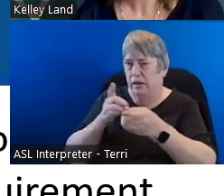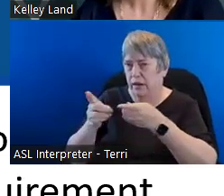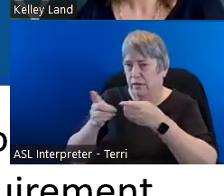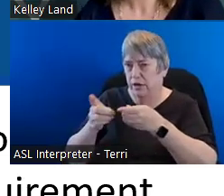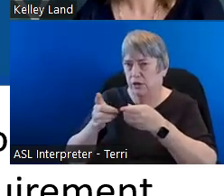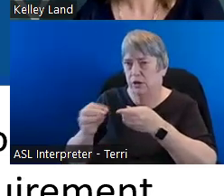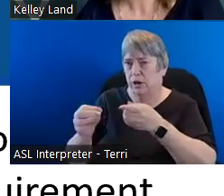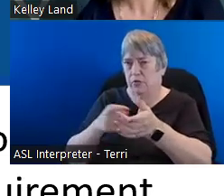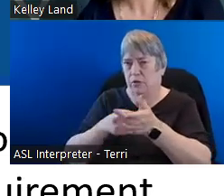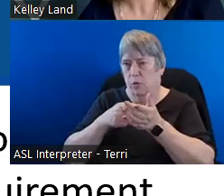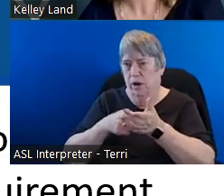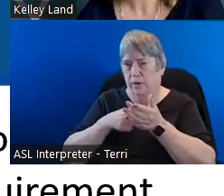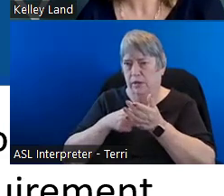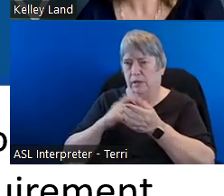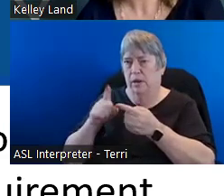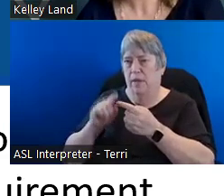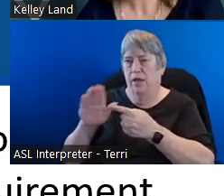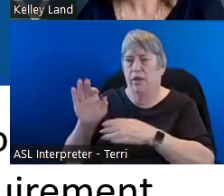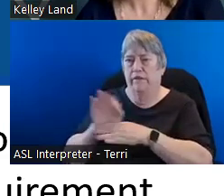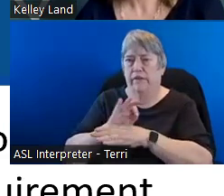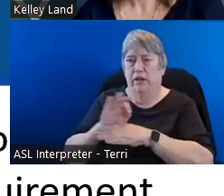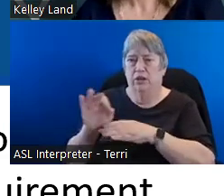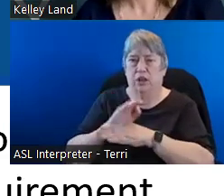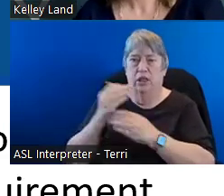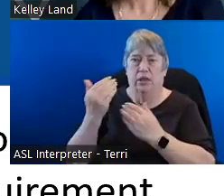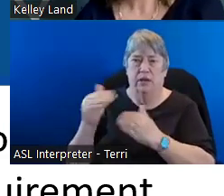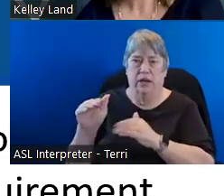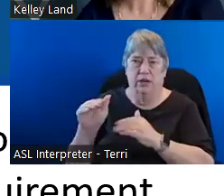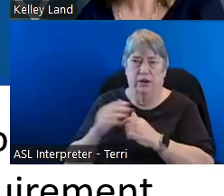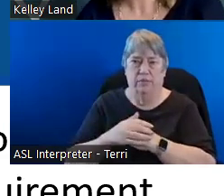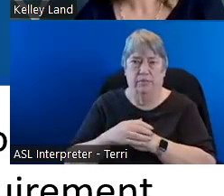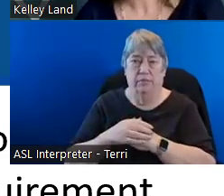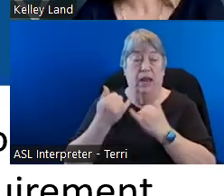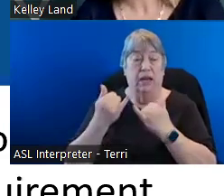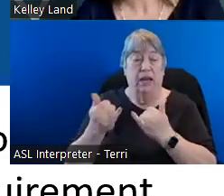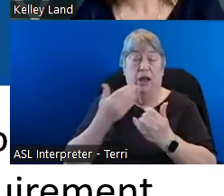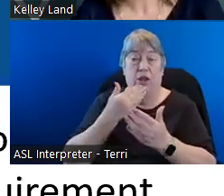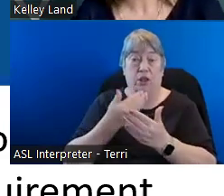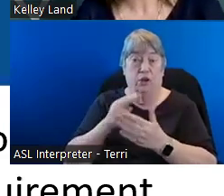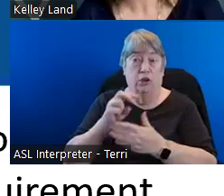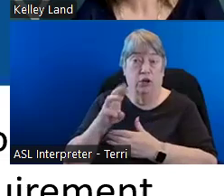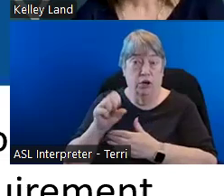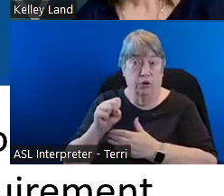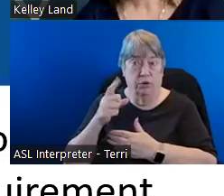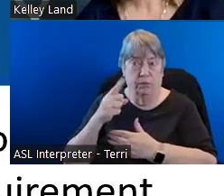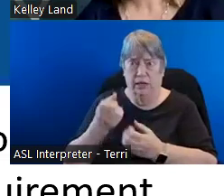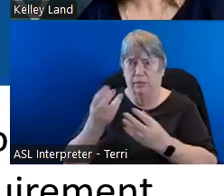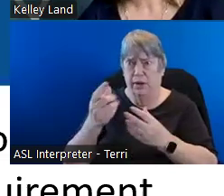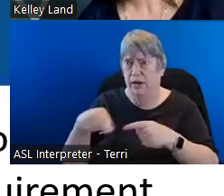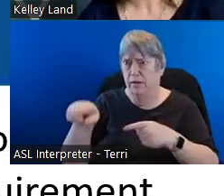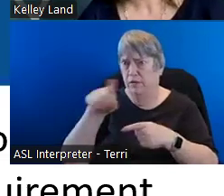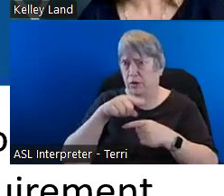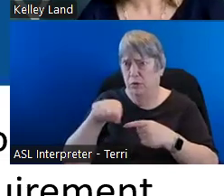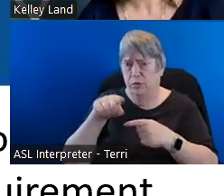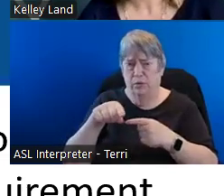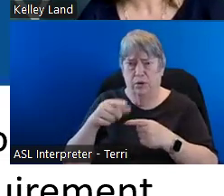criteria regarding their functional limitations. Now, the good news to this is, because I think a lot of you on here, one of the fights that